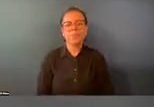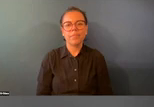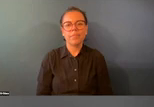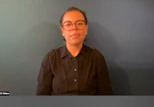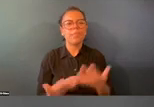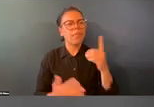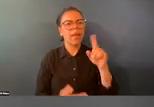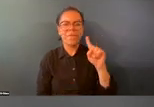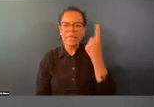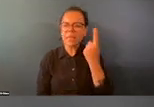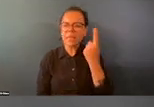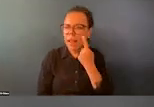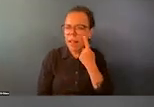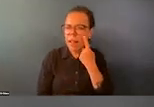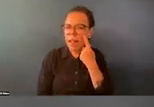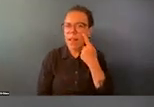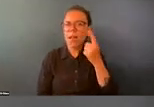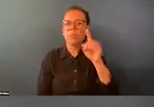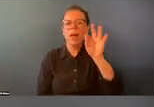And the first question,